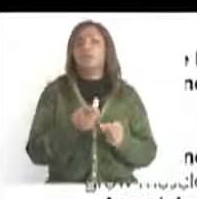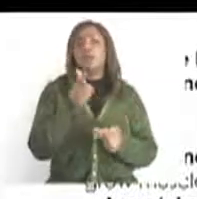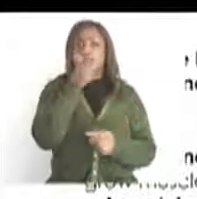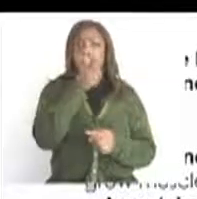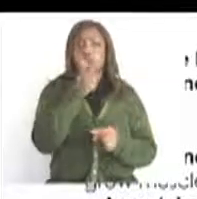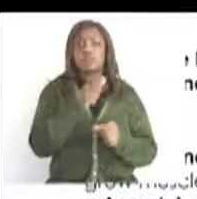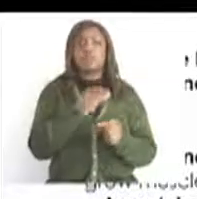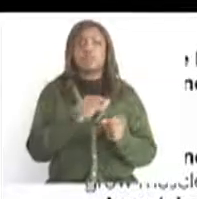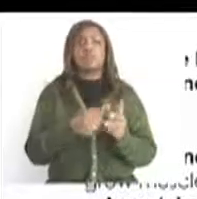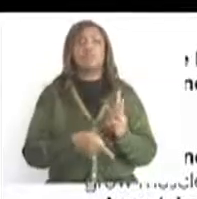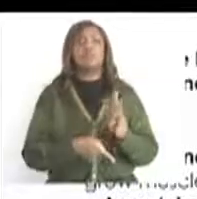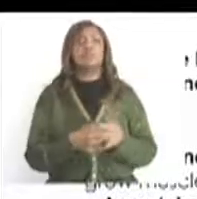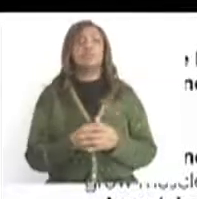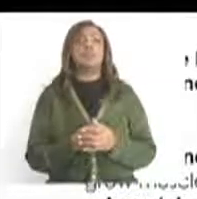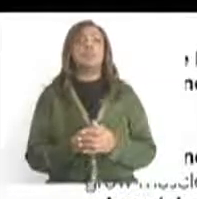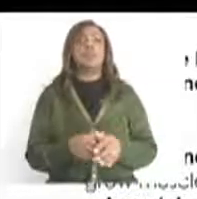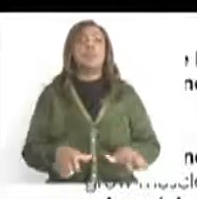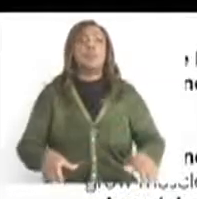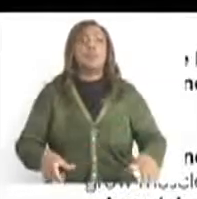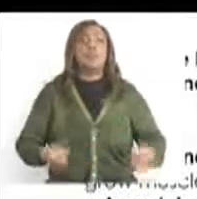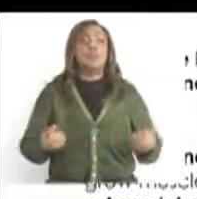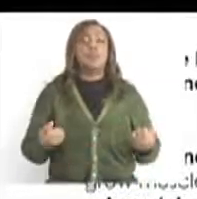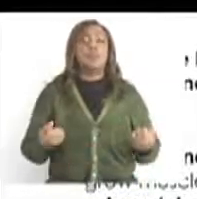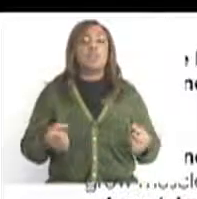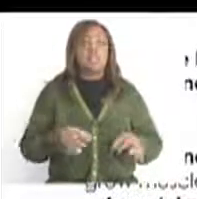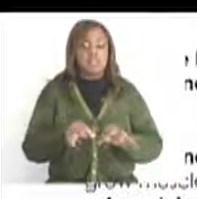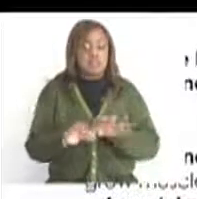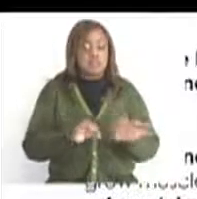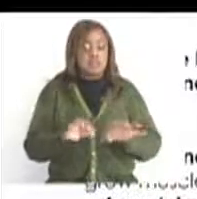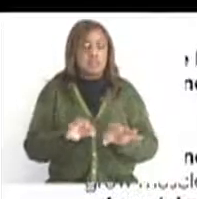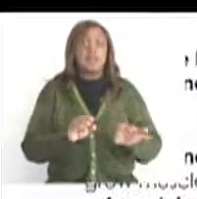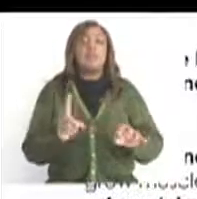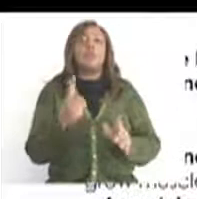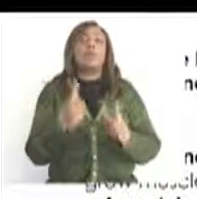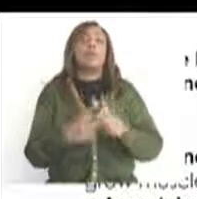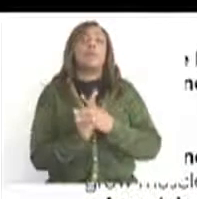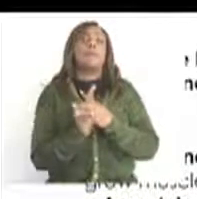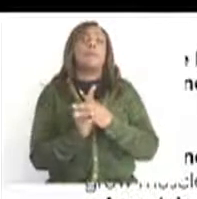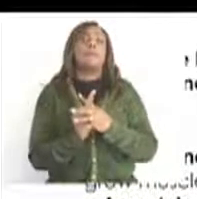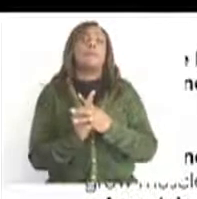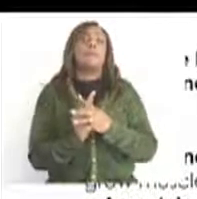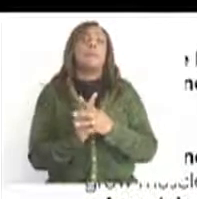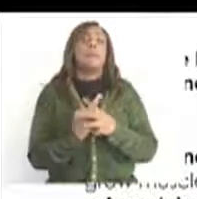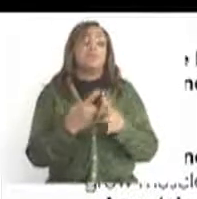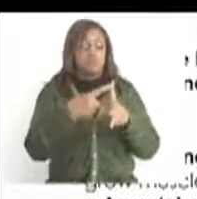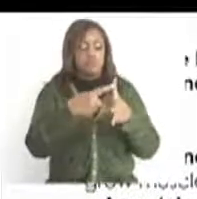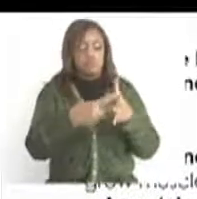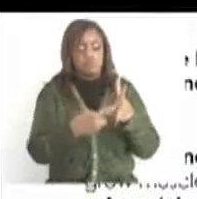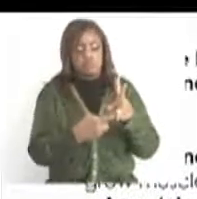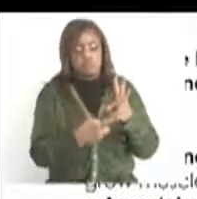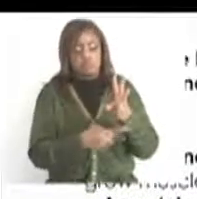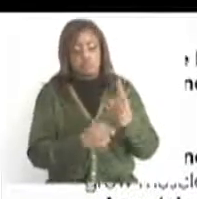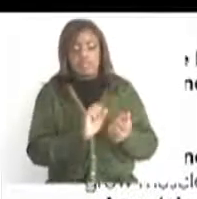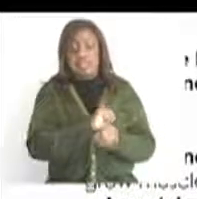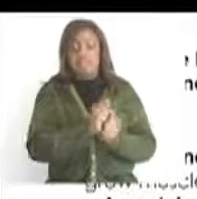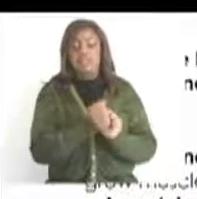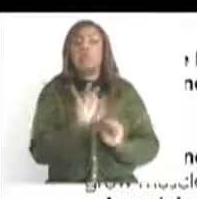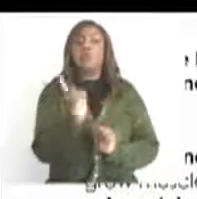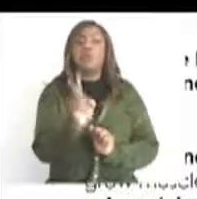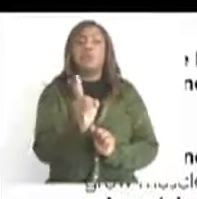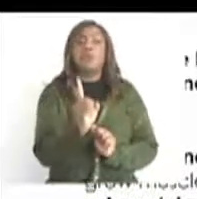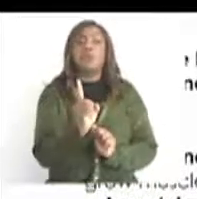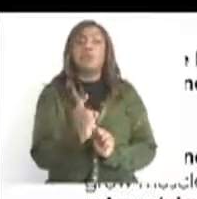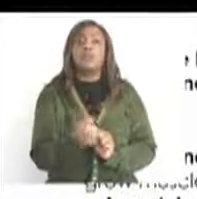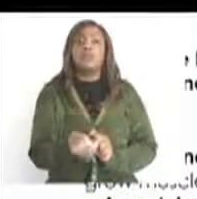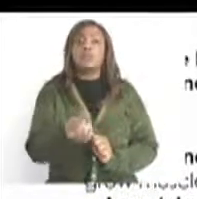let's start with boys. The question is, explain. So we have listed already the changes. Now we have to explain them. Height